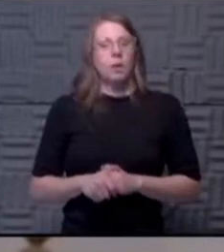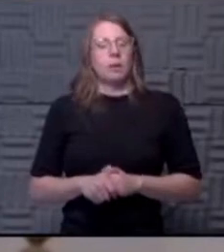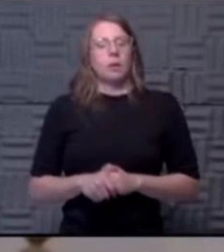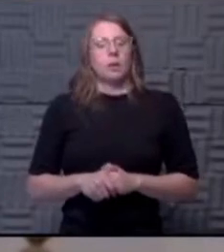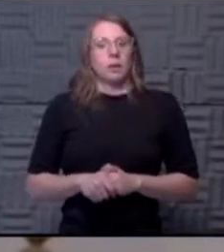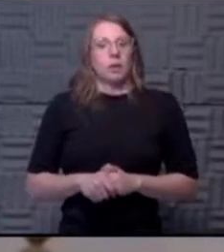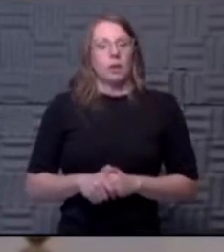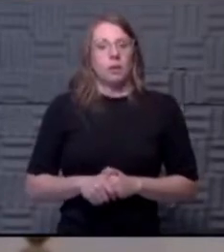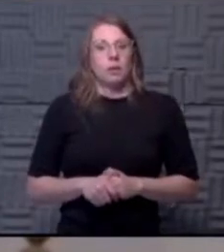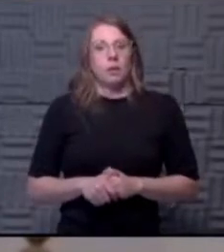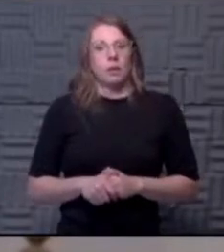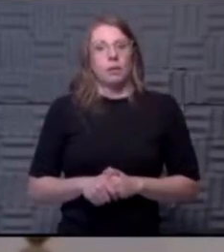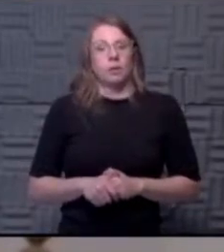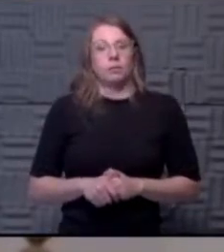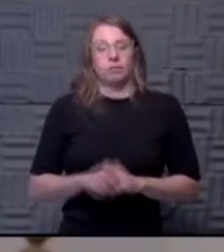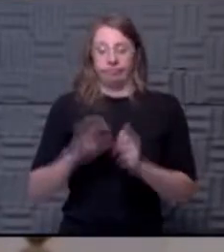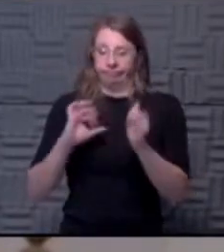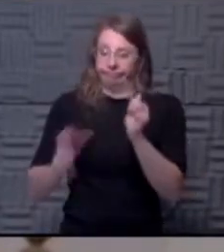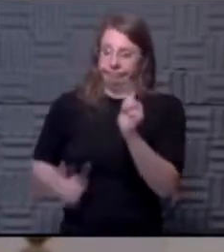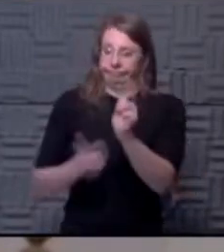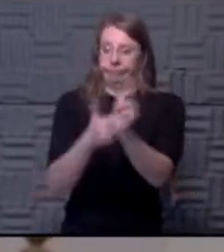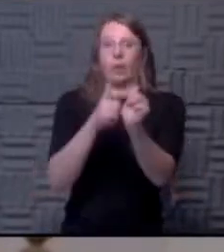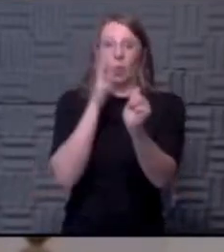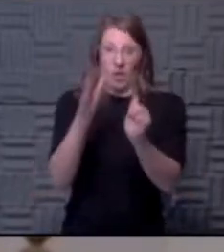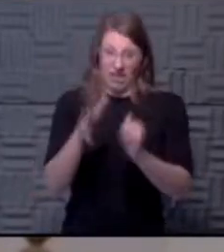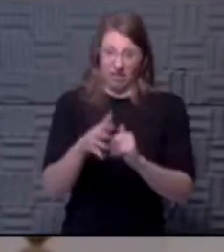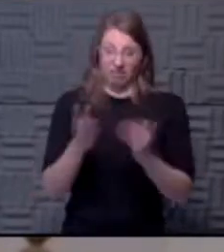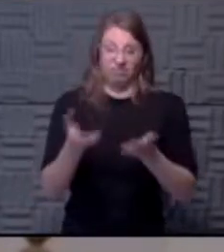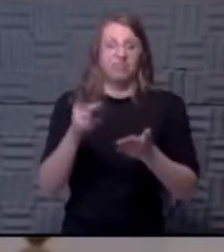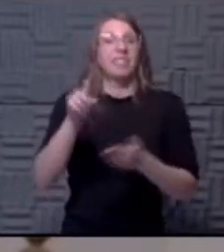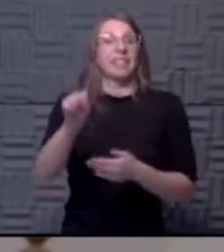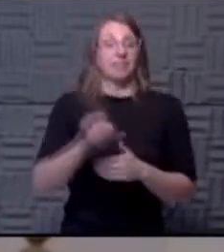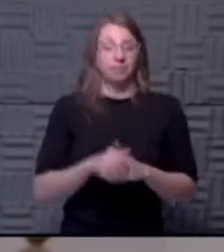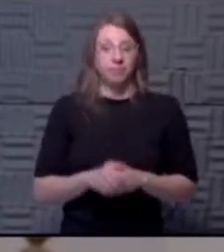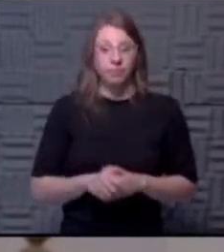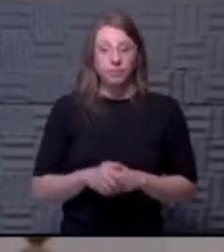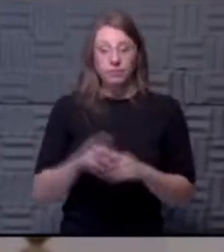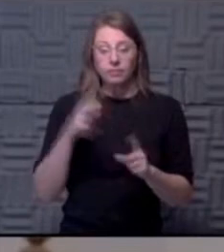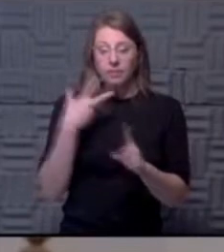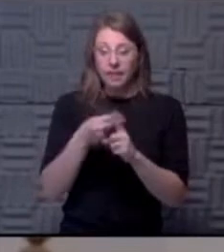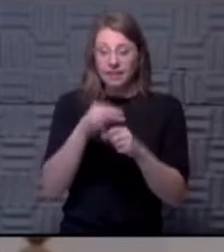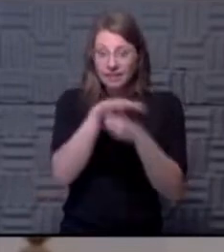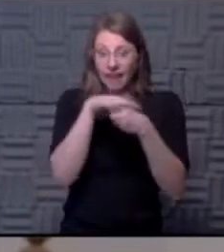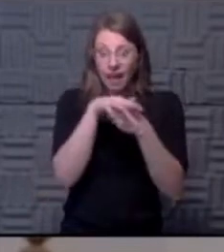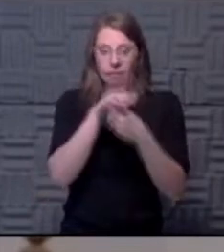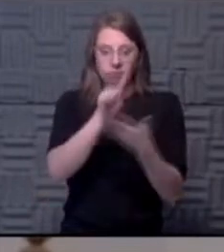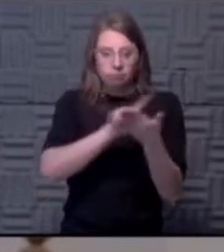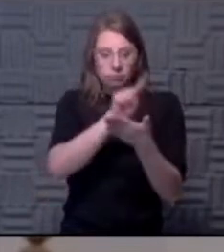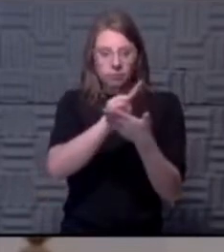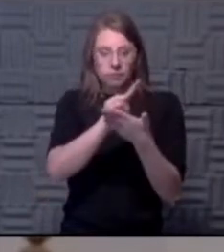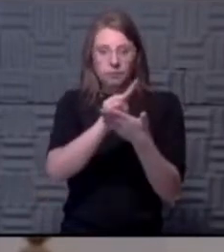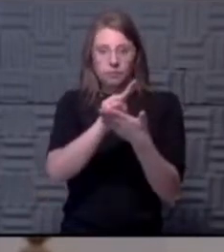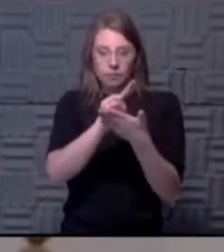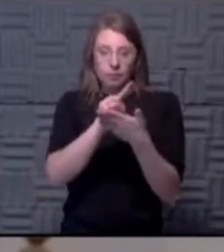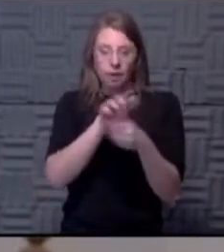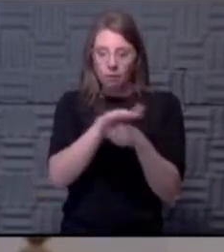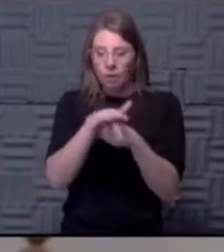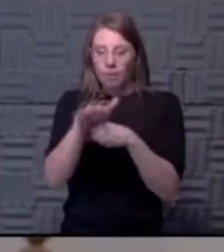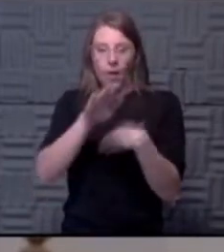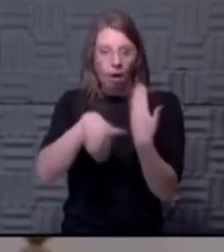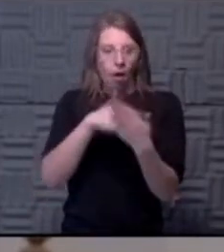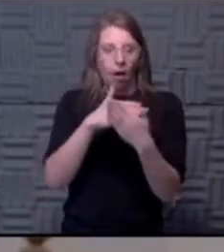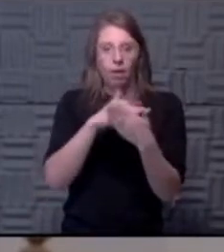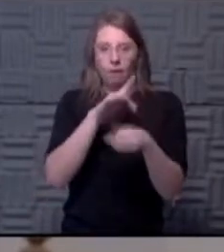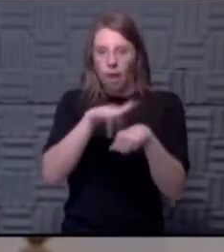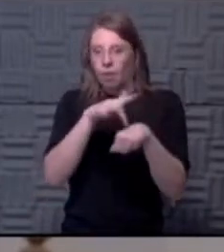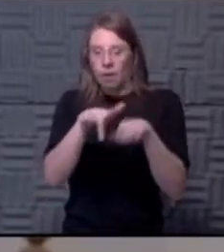and a terrific amount of catch up. We see where vaccinating sites used to take an hour to fill up all their slots, and